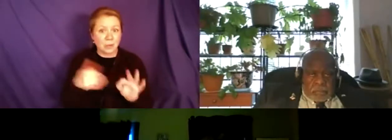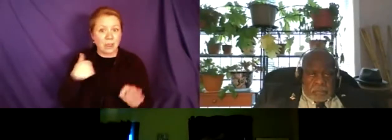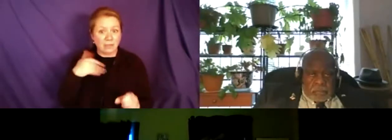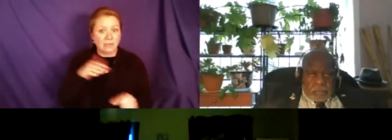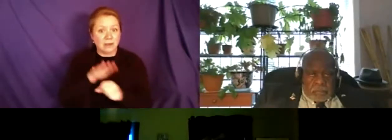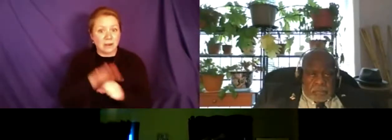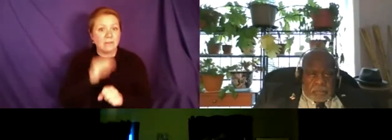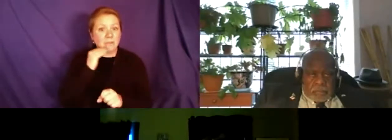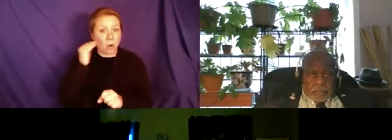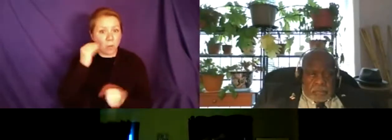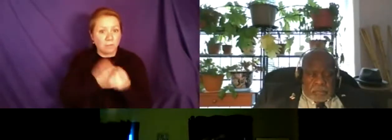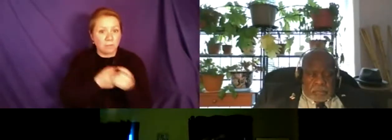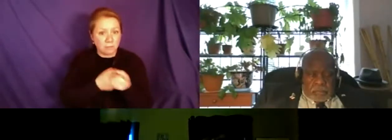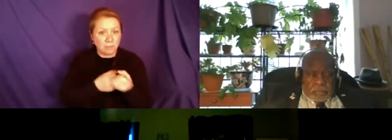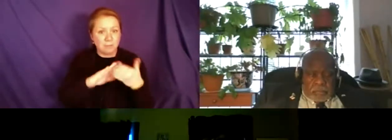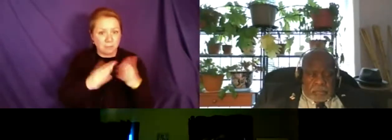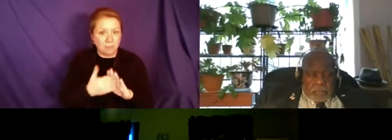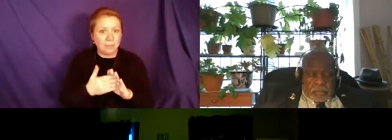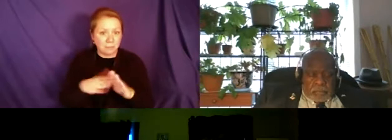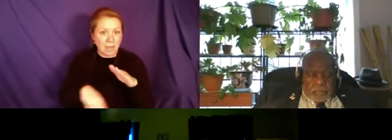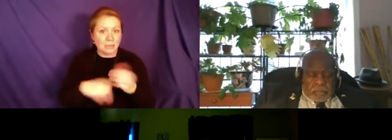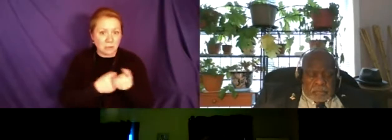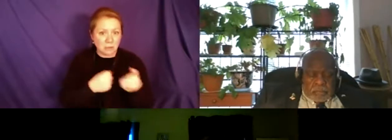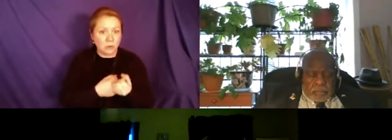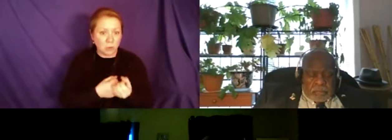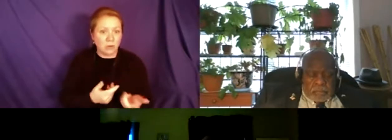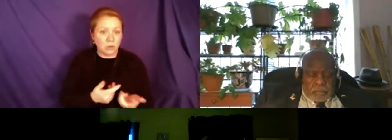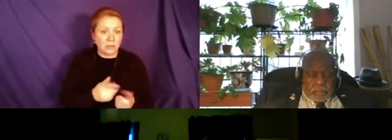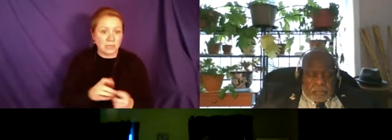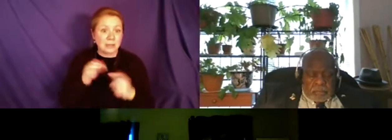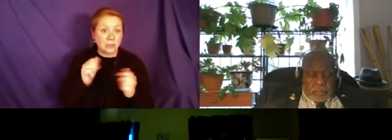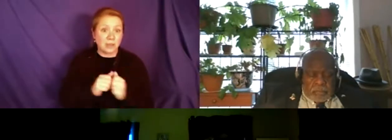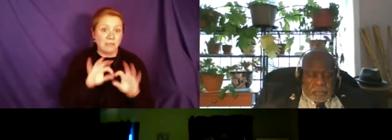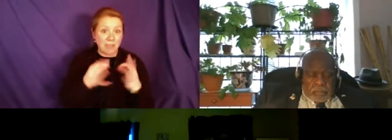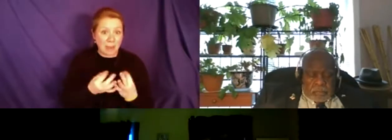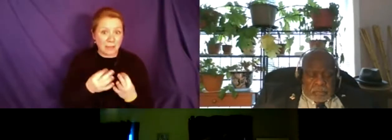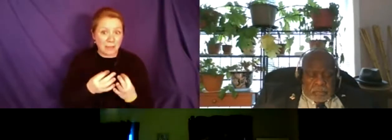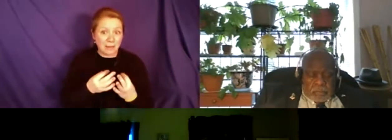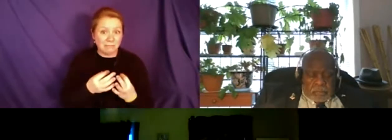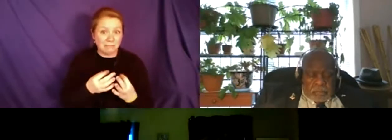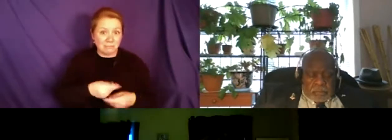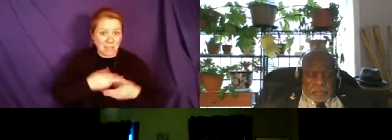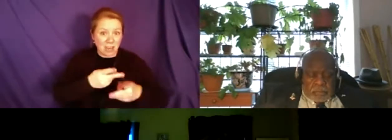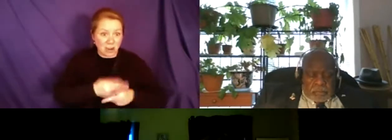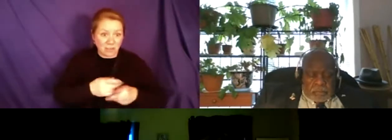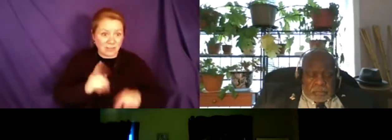home and community-based supports, particularly in situations where family caregivers are no longer